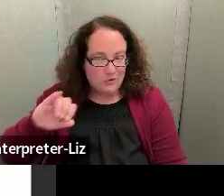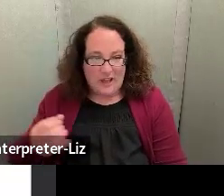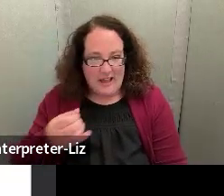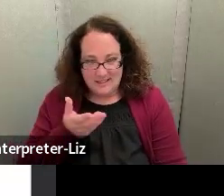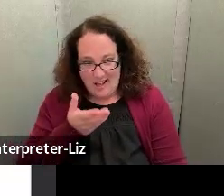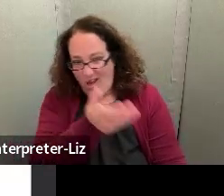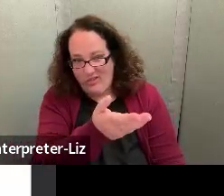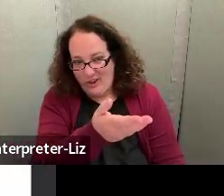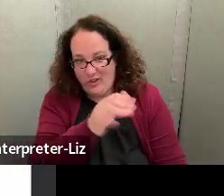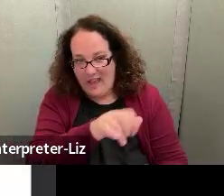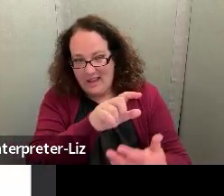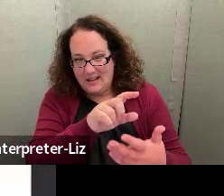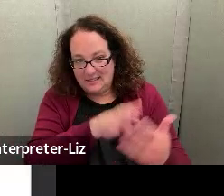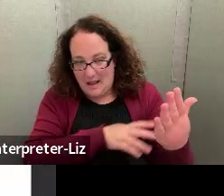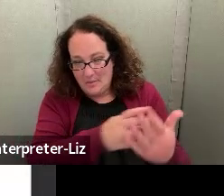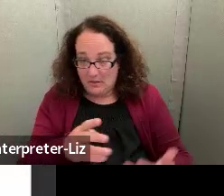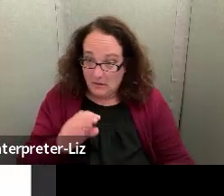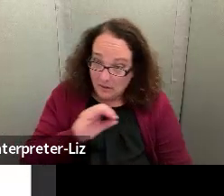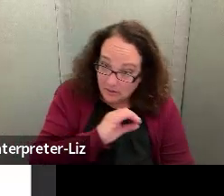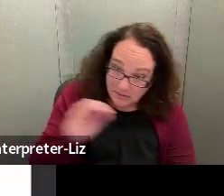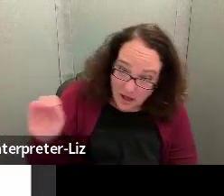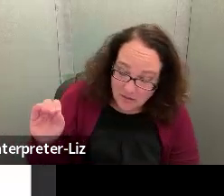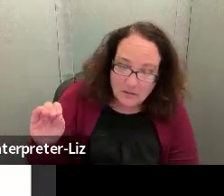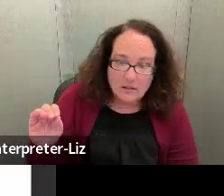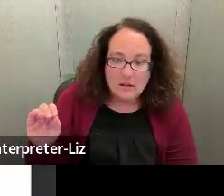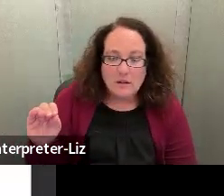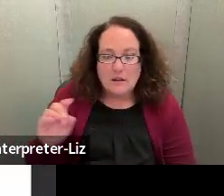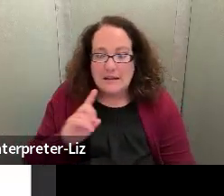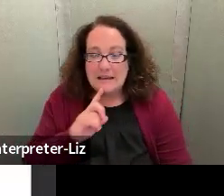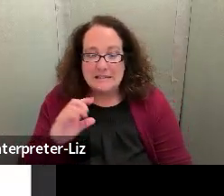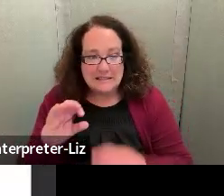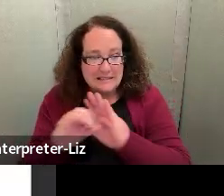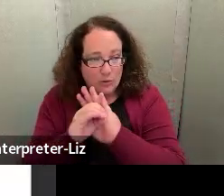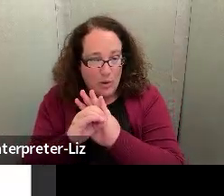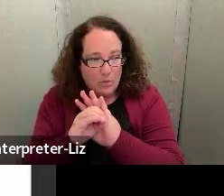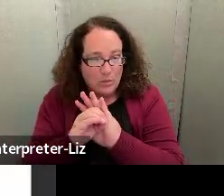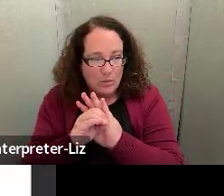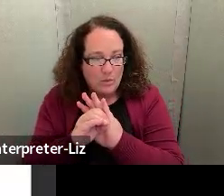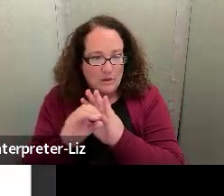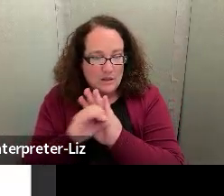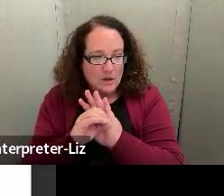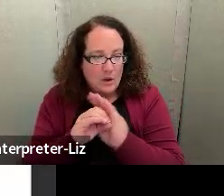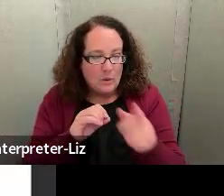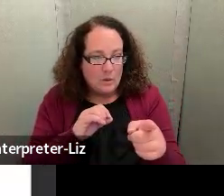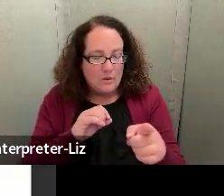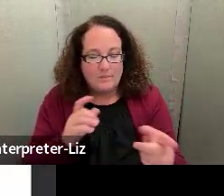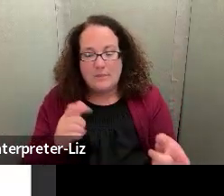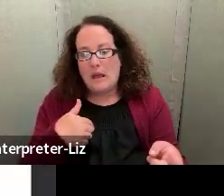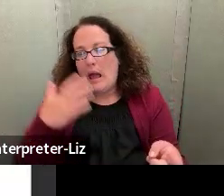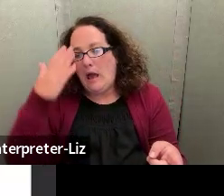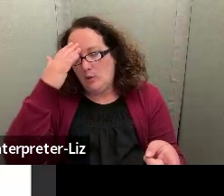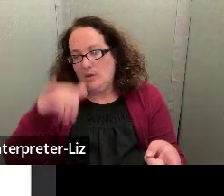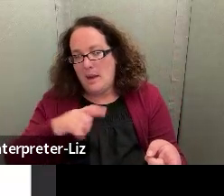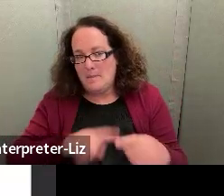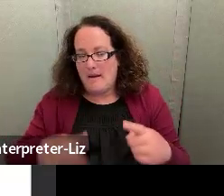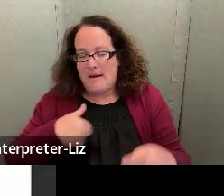isn't on Wait, there's not There's a single not a zero? It's a J. zero. here. Is it a 0? It's the zero. Okay. Yeah, I knew that, but I've never felt